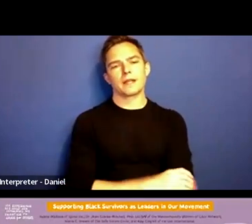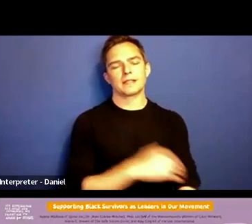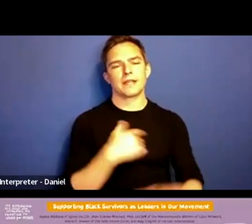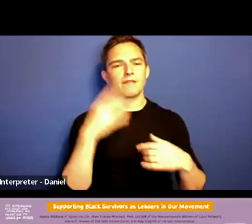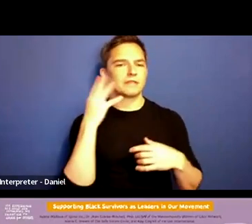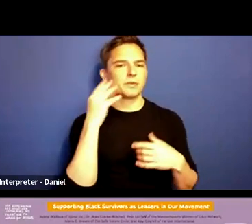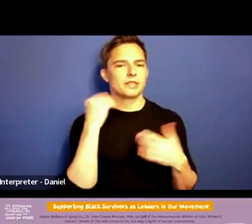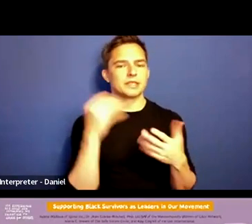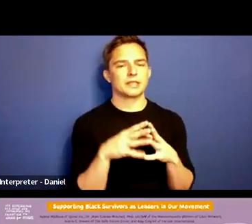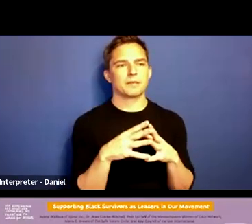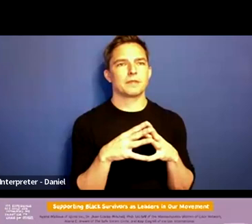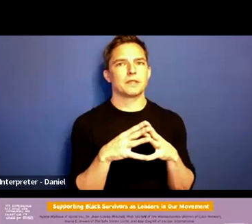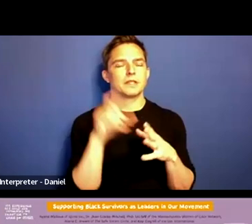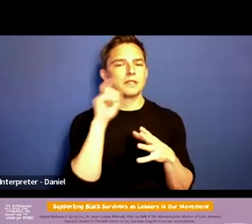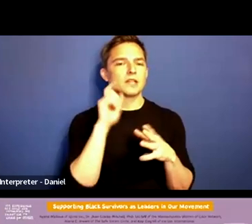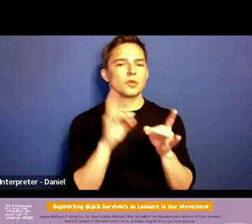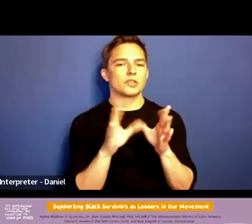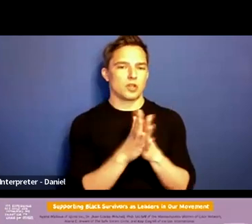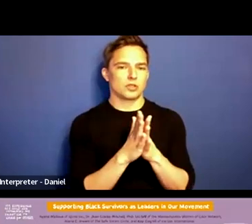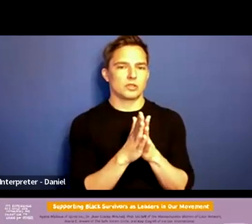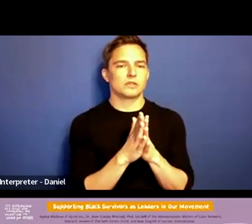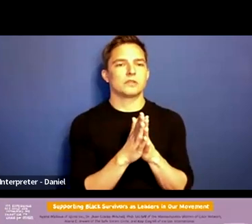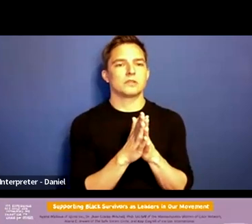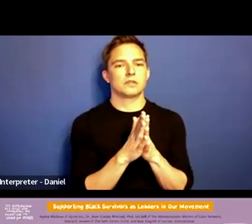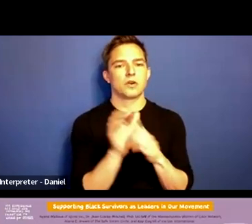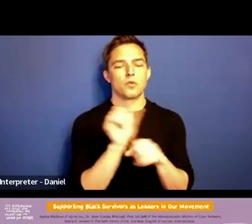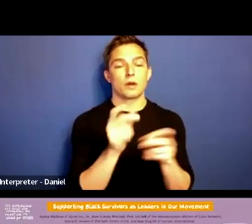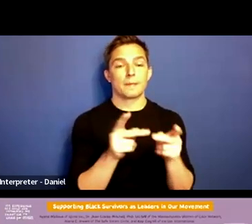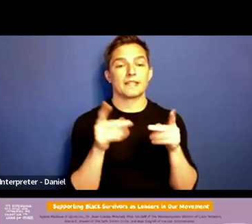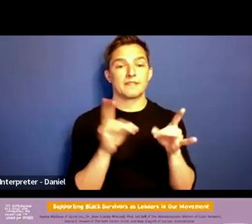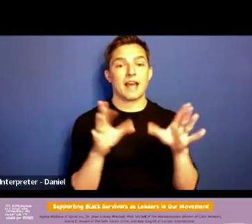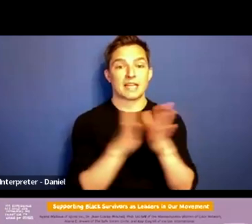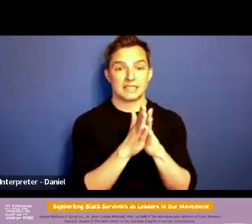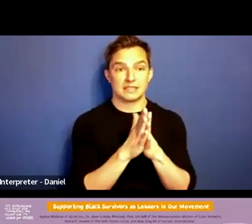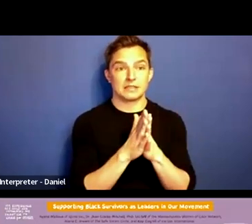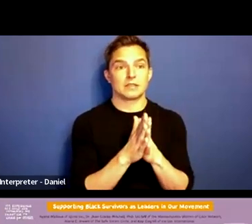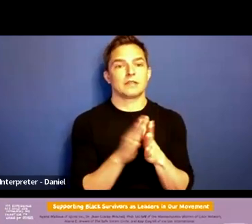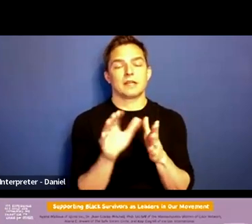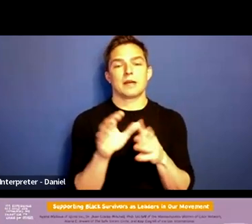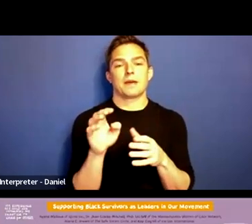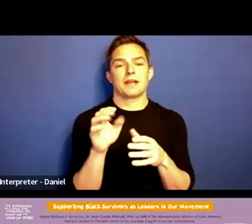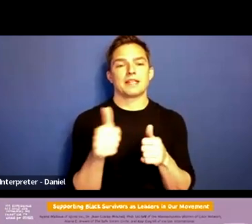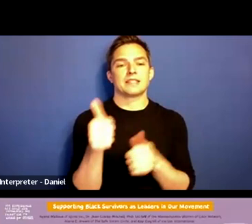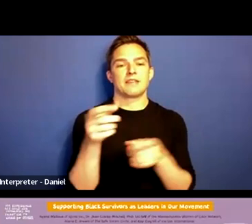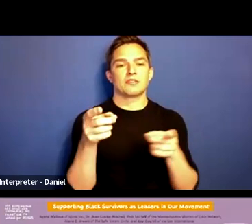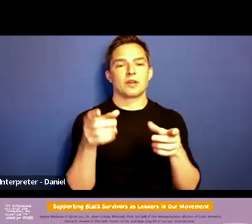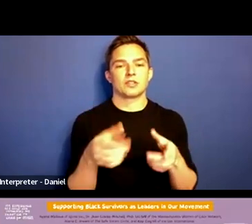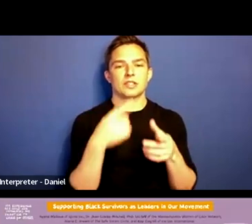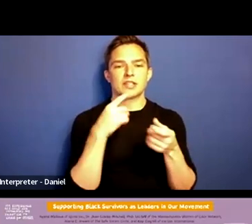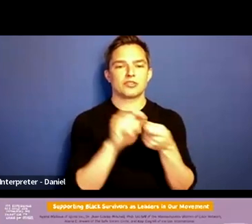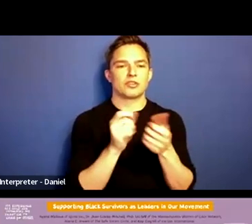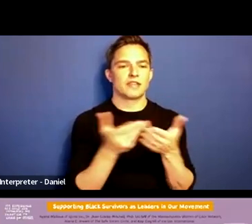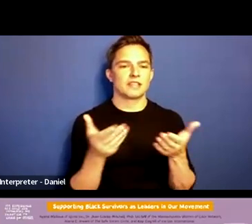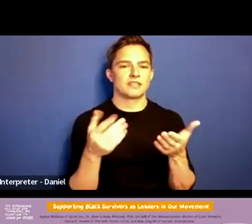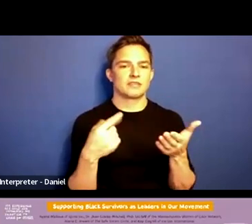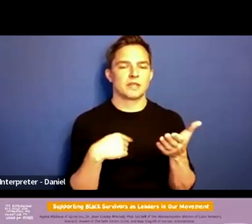experienced sexual assault, workplace violence, when my executive director says certain things to me, people